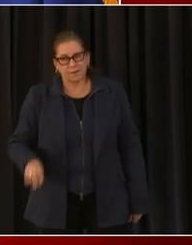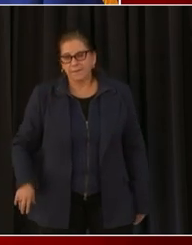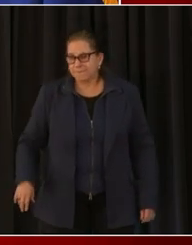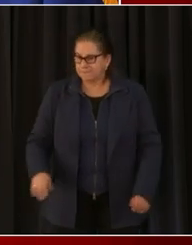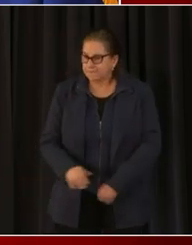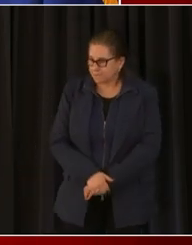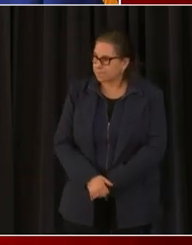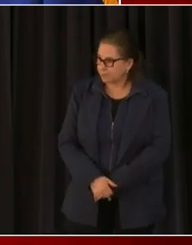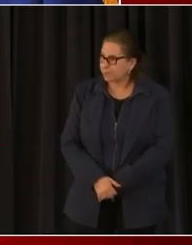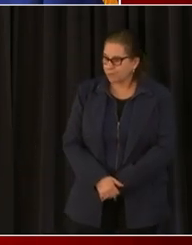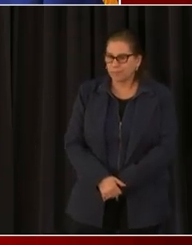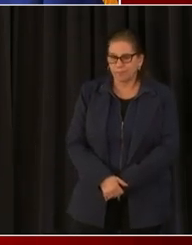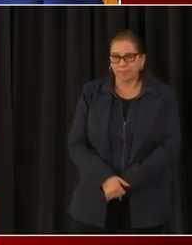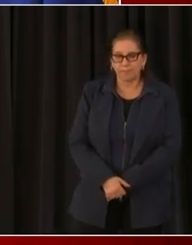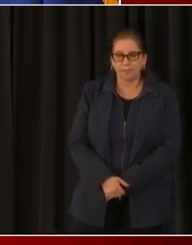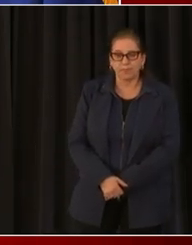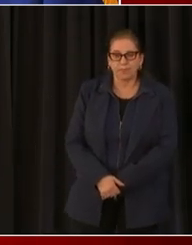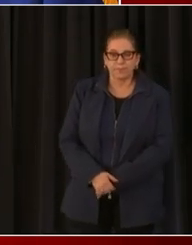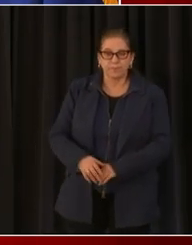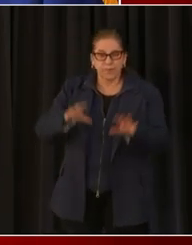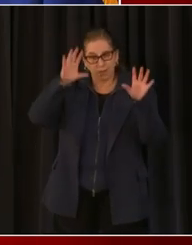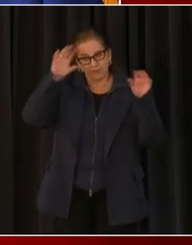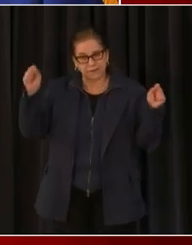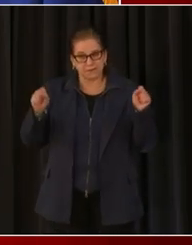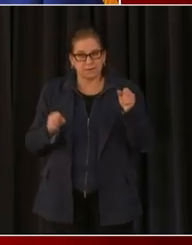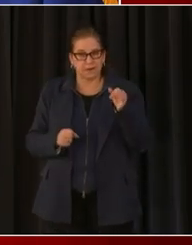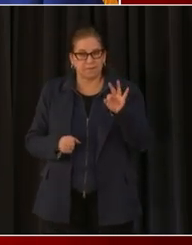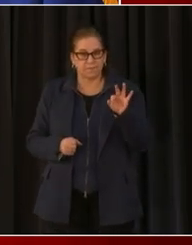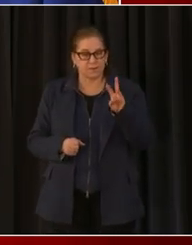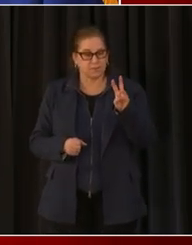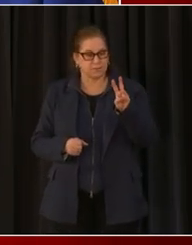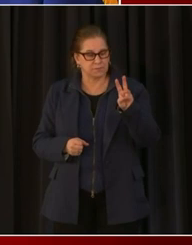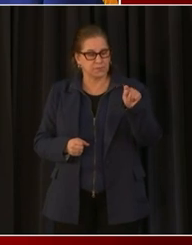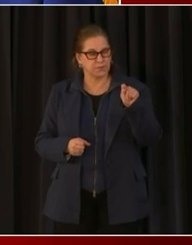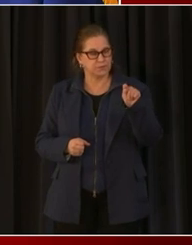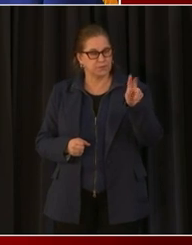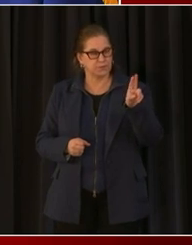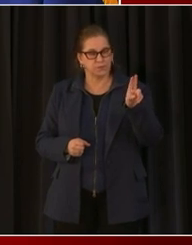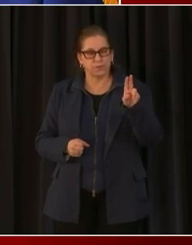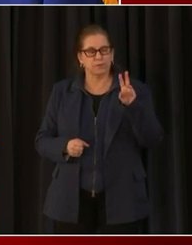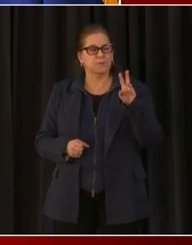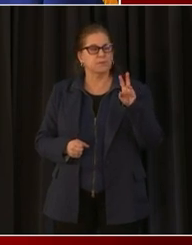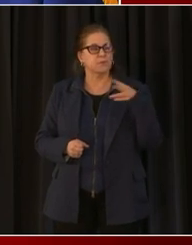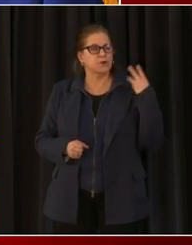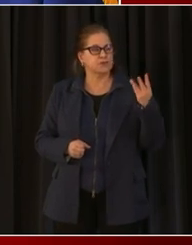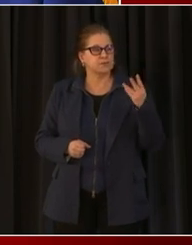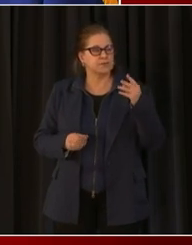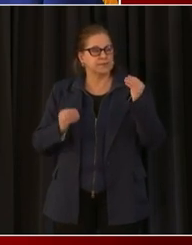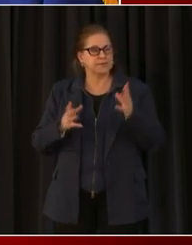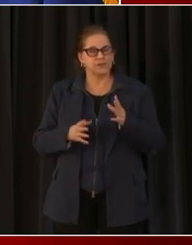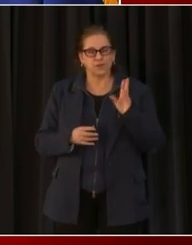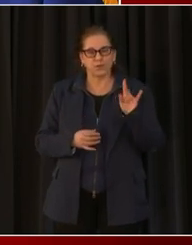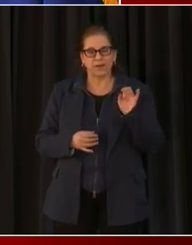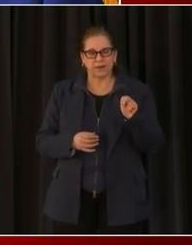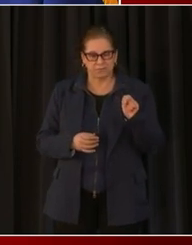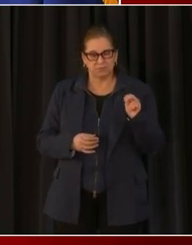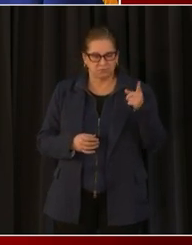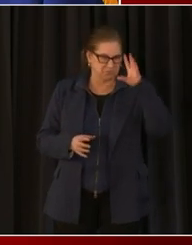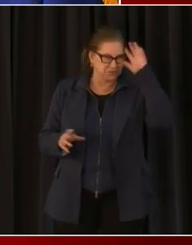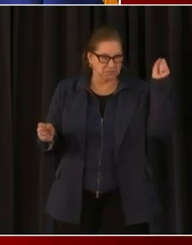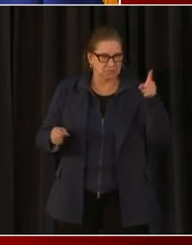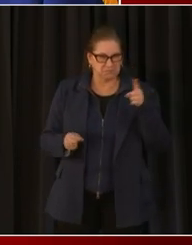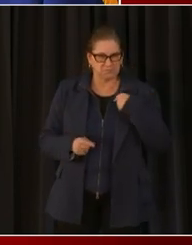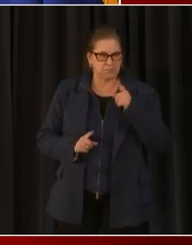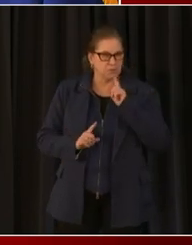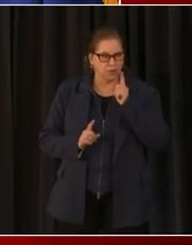been talking about that, and from my vantage point, we have an MOA, and we're going to